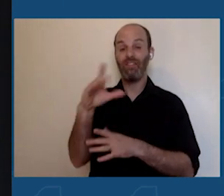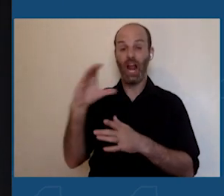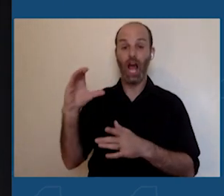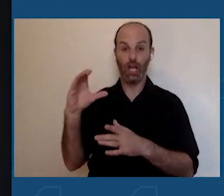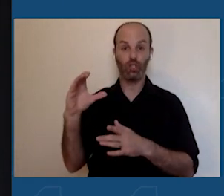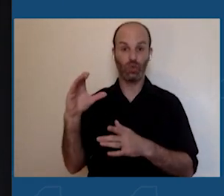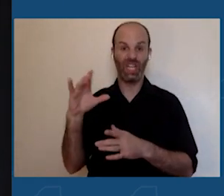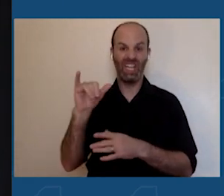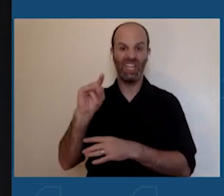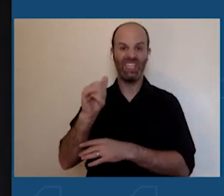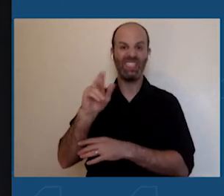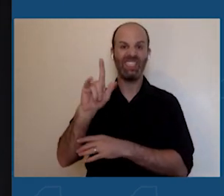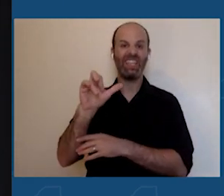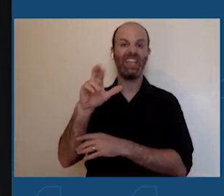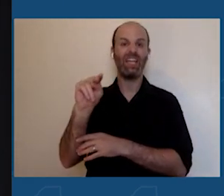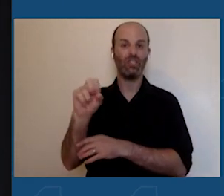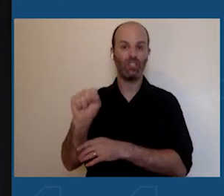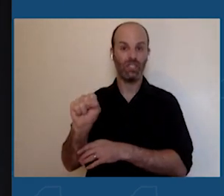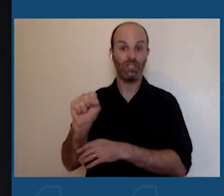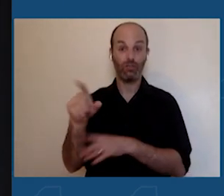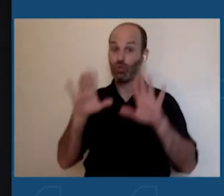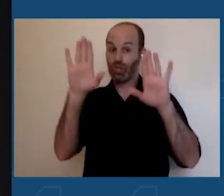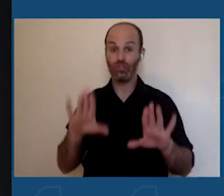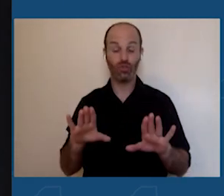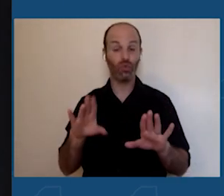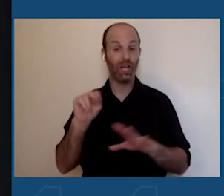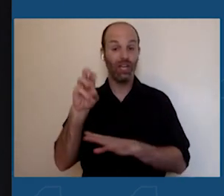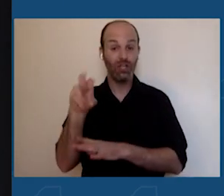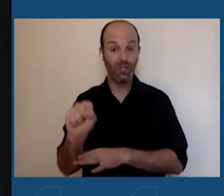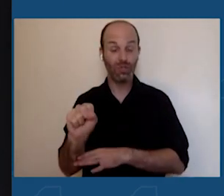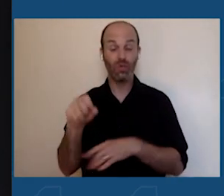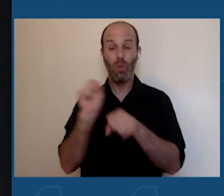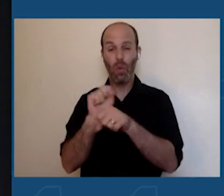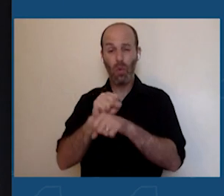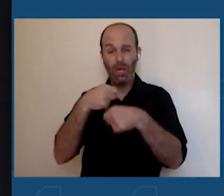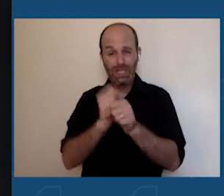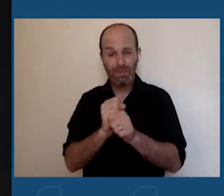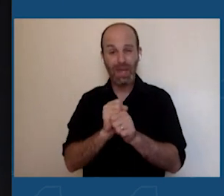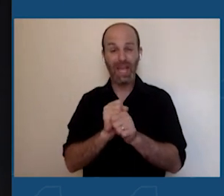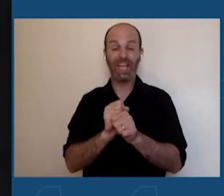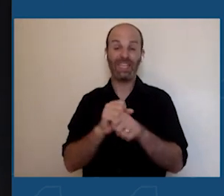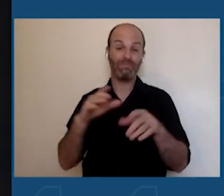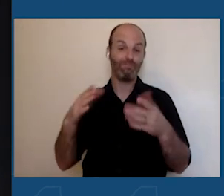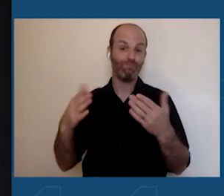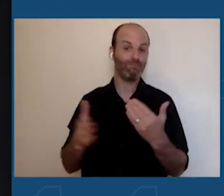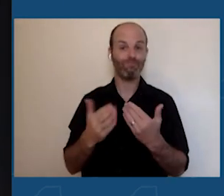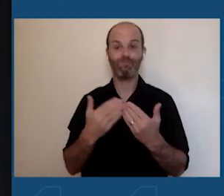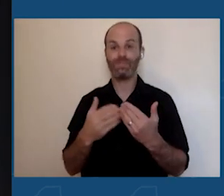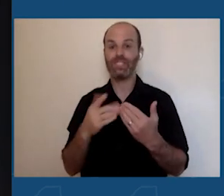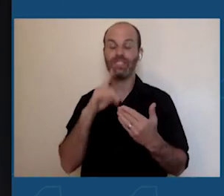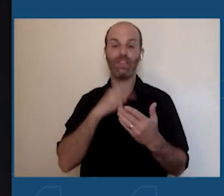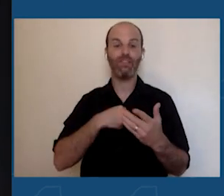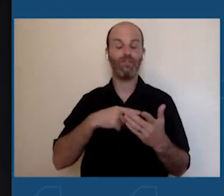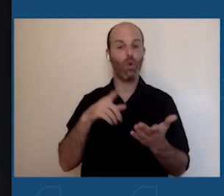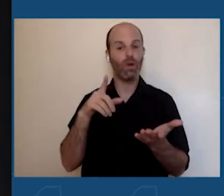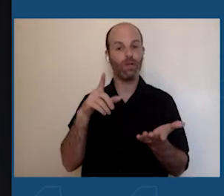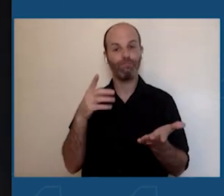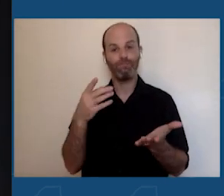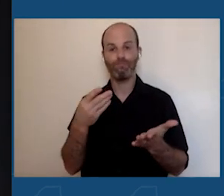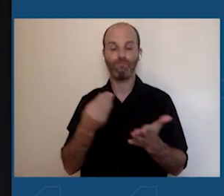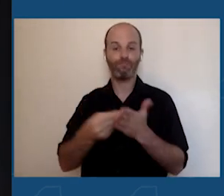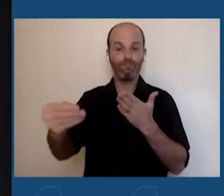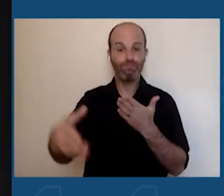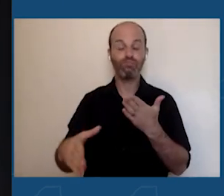news. We've worked to make it affordable and easy for homeowners to make this investment in their